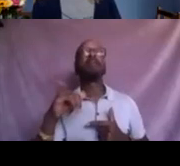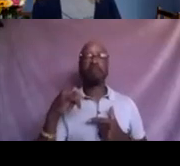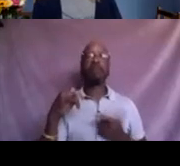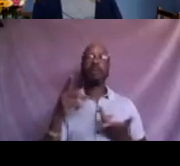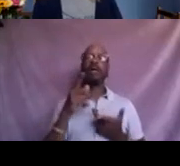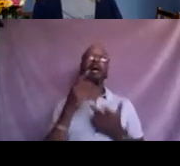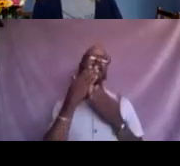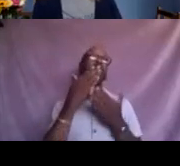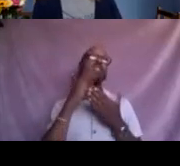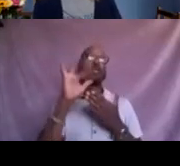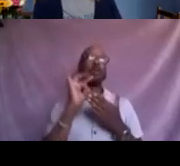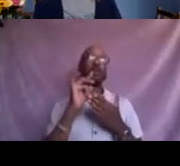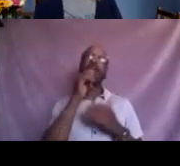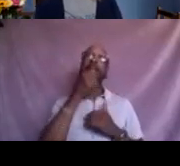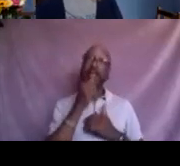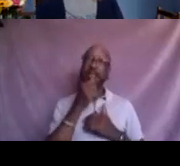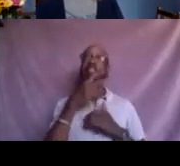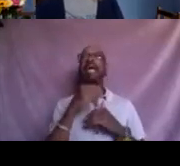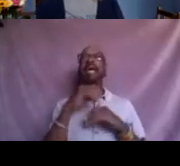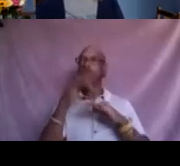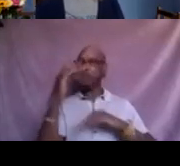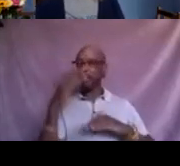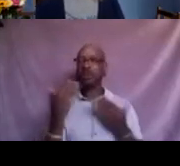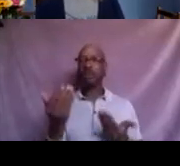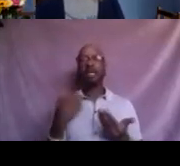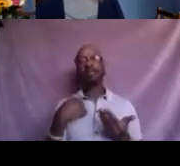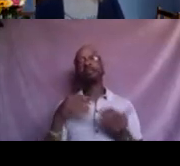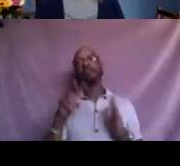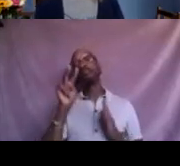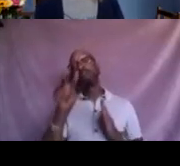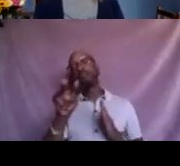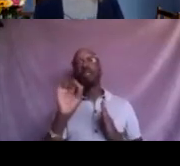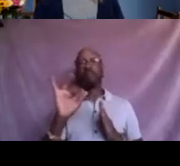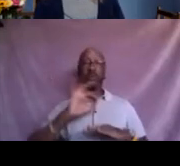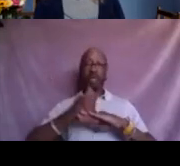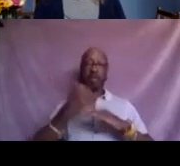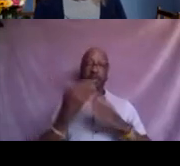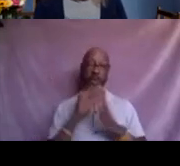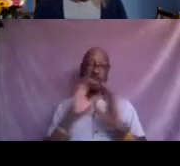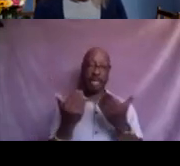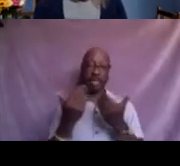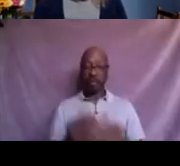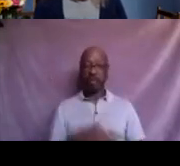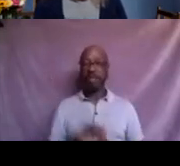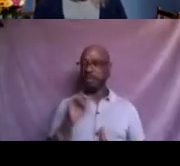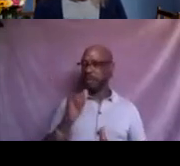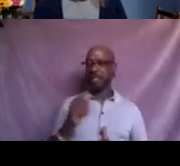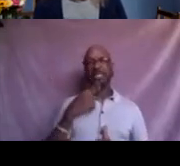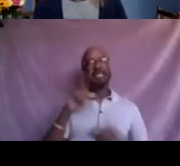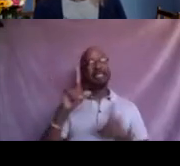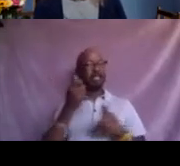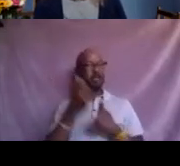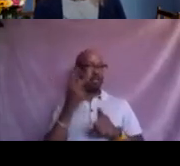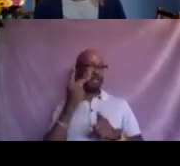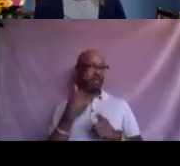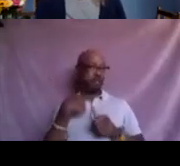grace. So go ahead and look at your classroom. If you made a new classroom, if you didn't make a new classroom, you can just kind of like test yourself to see if you